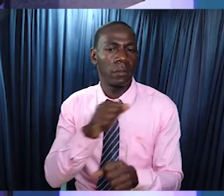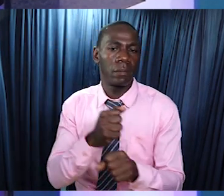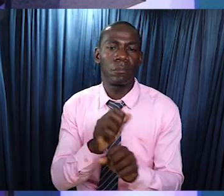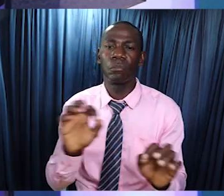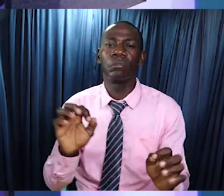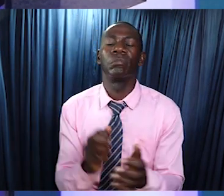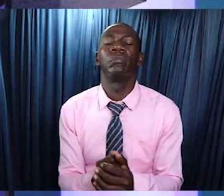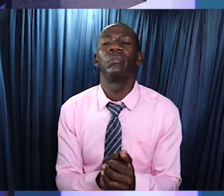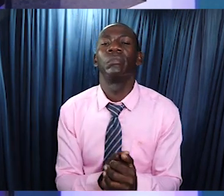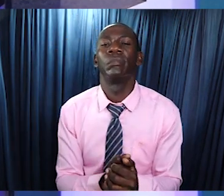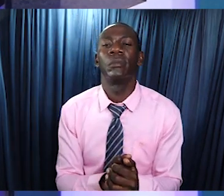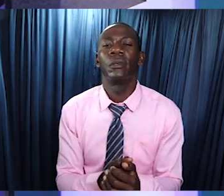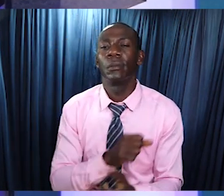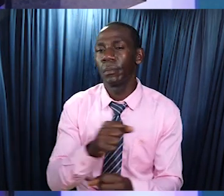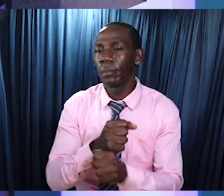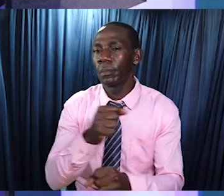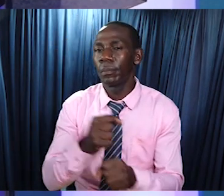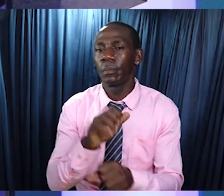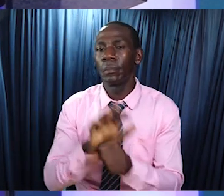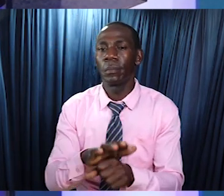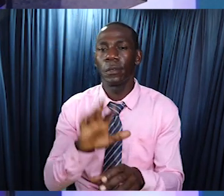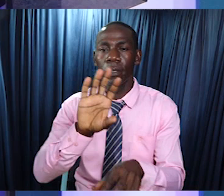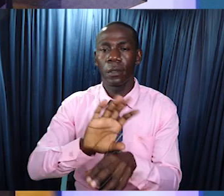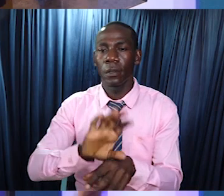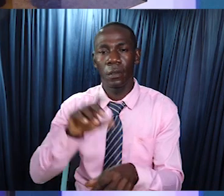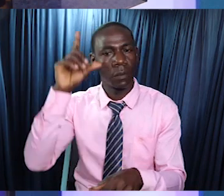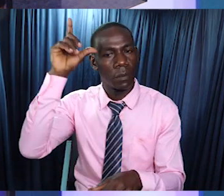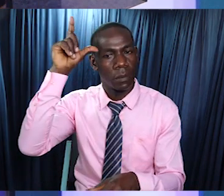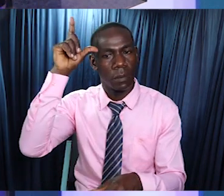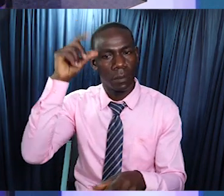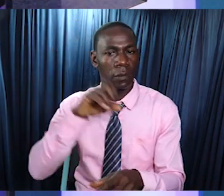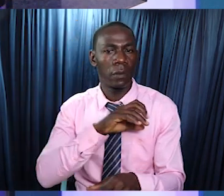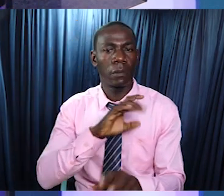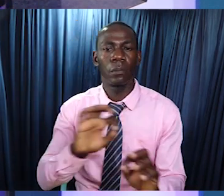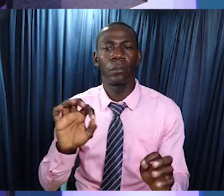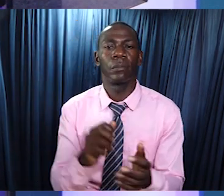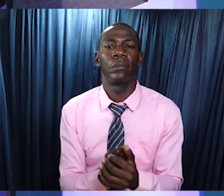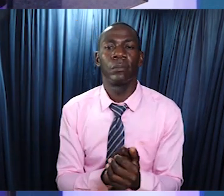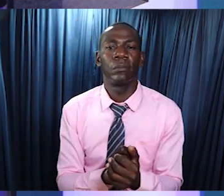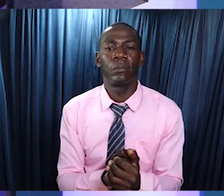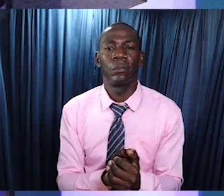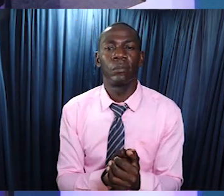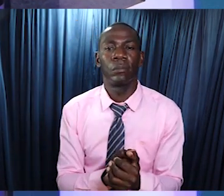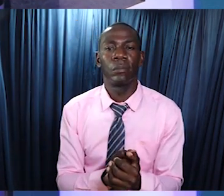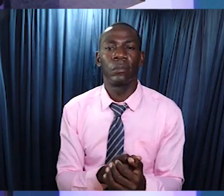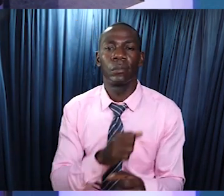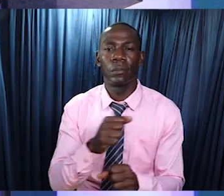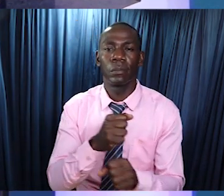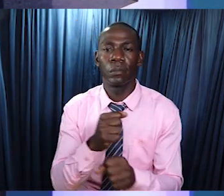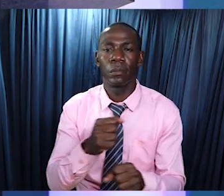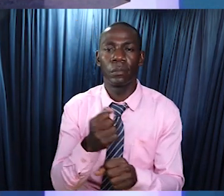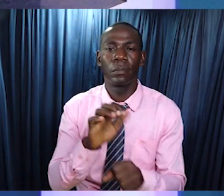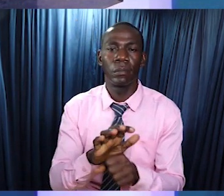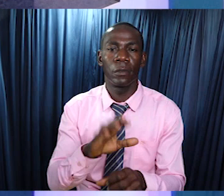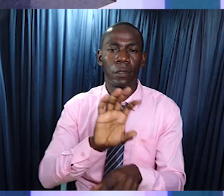age. Haogopi miaka yako. He doesn't fear your age. Amen. Amen. Haogopi miaka